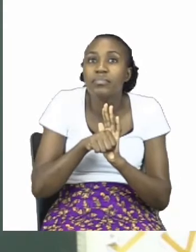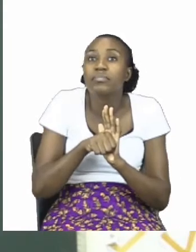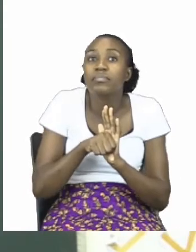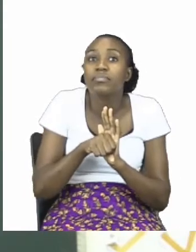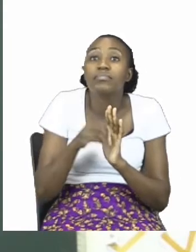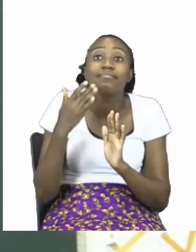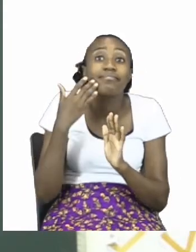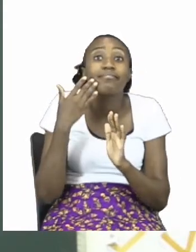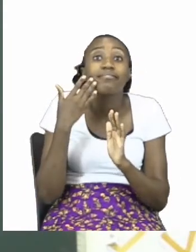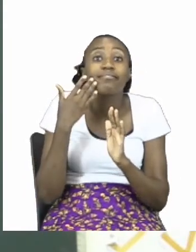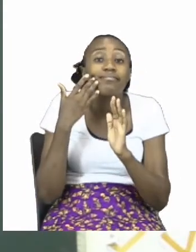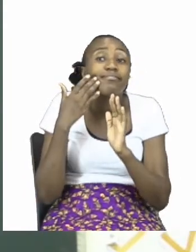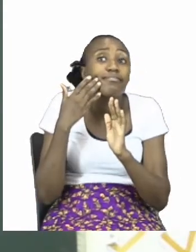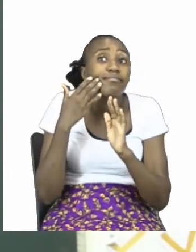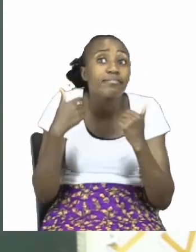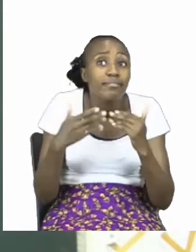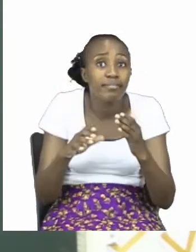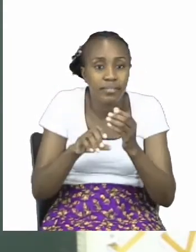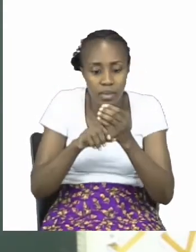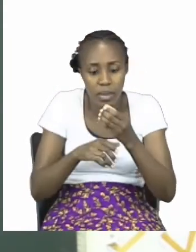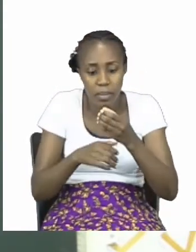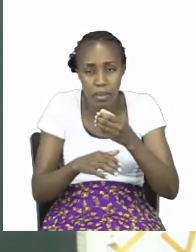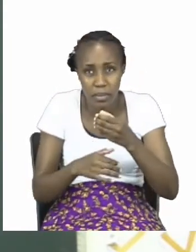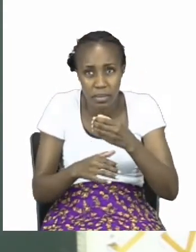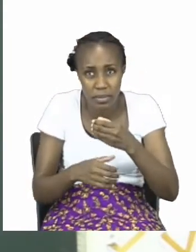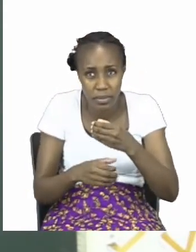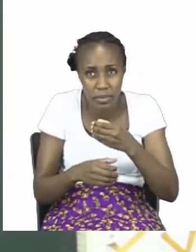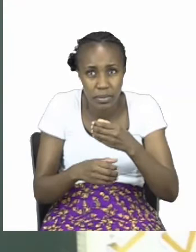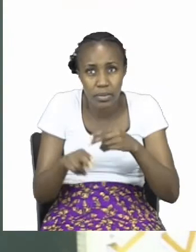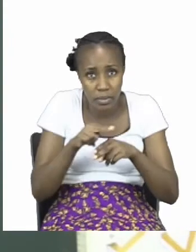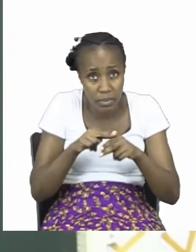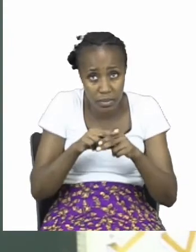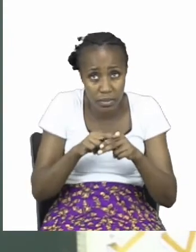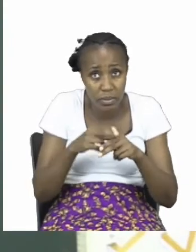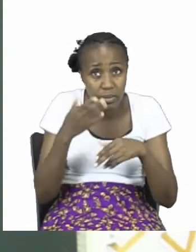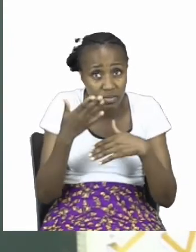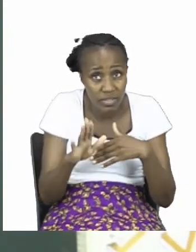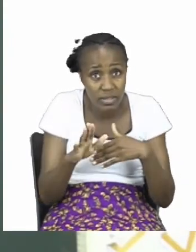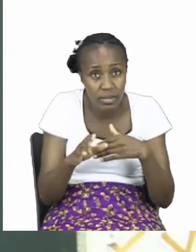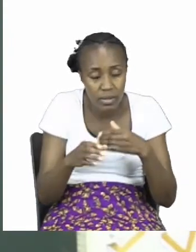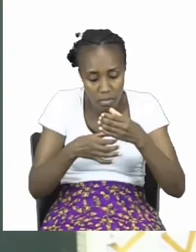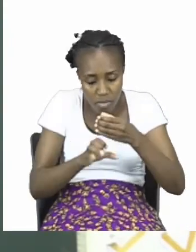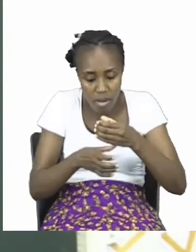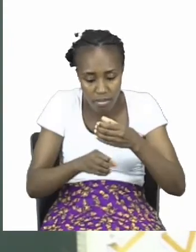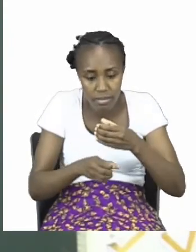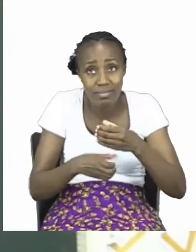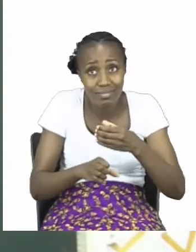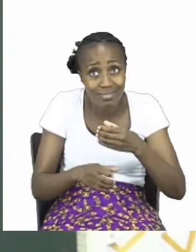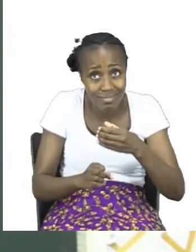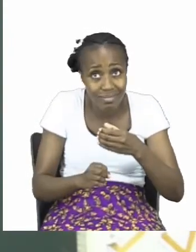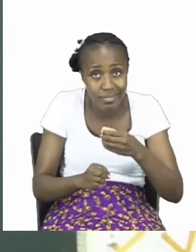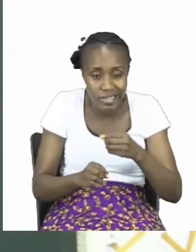roll your glue up, please roll it to a point where it's usable. And then when you're done, you need to roll it